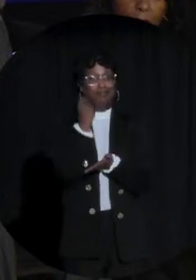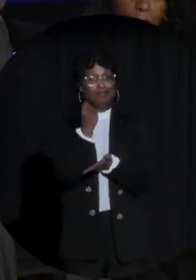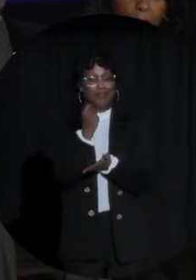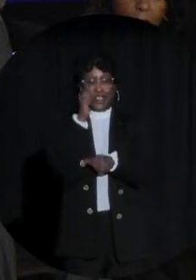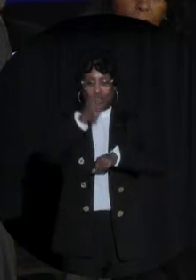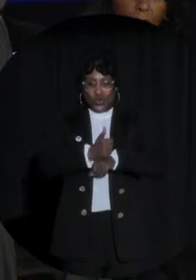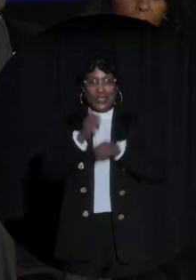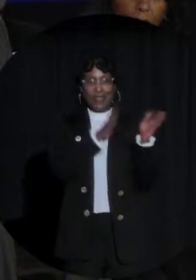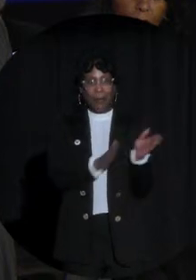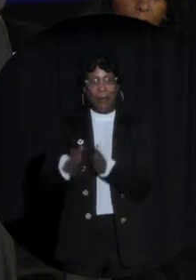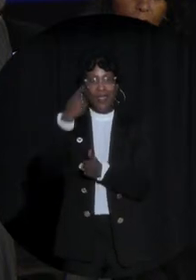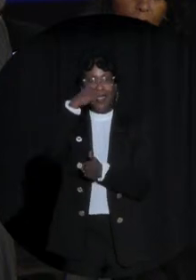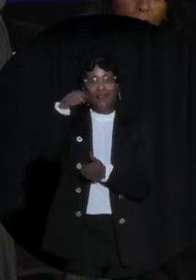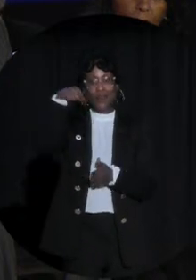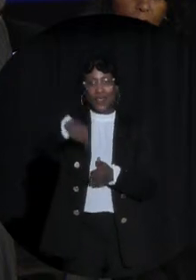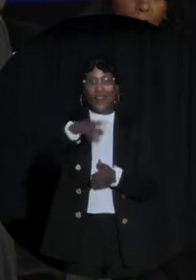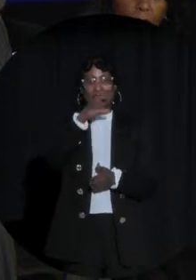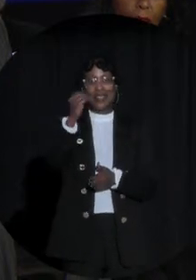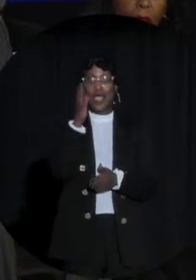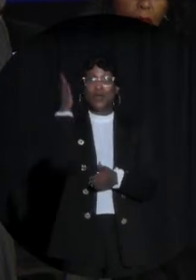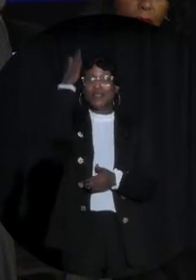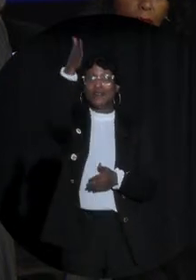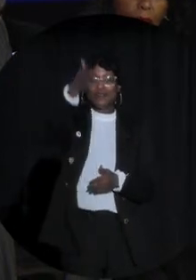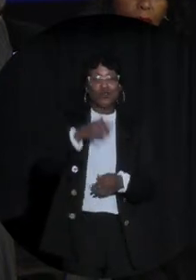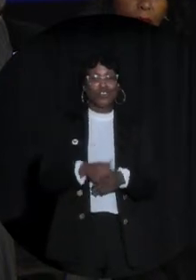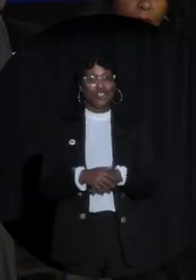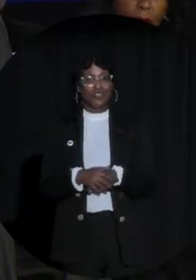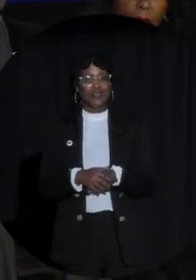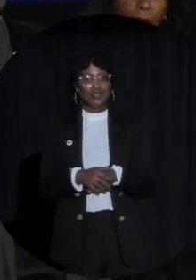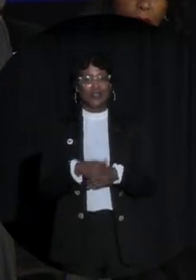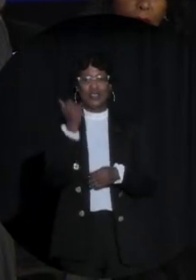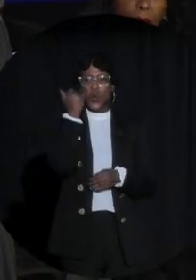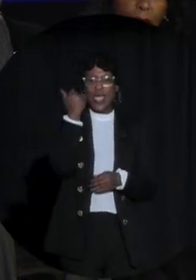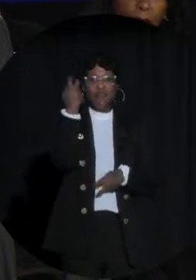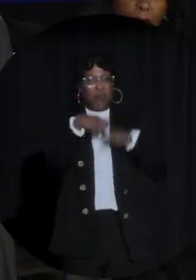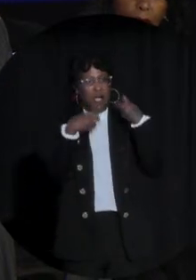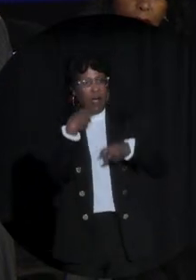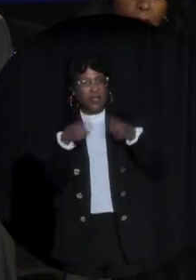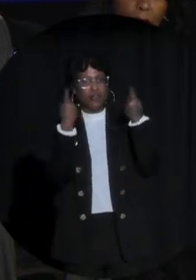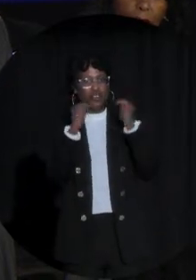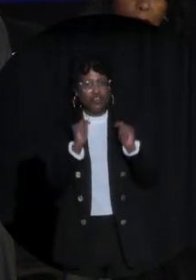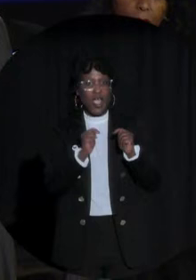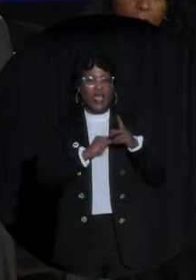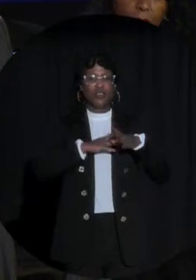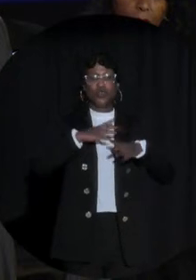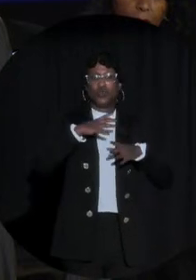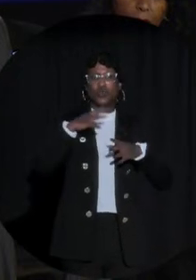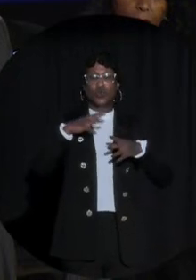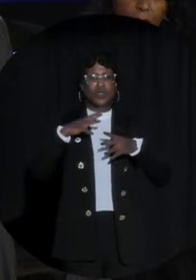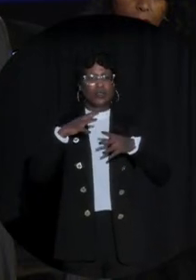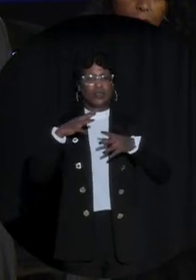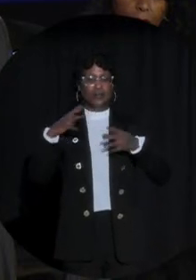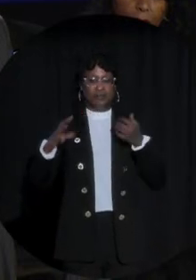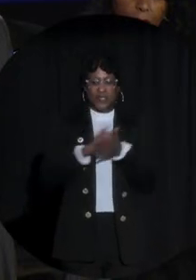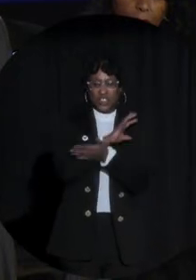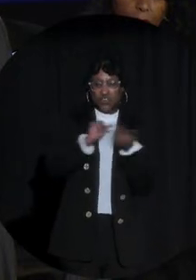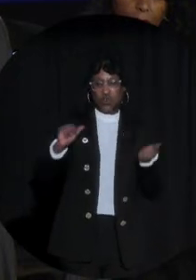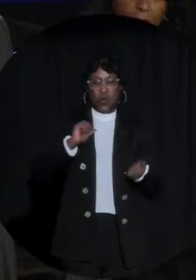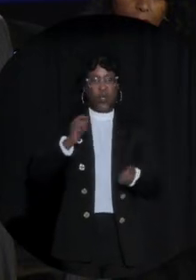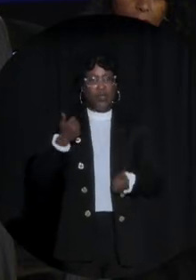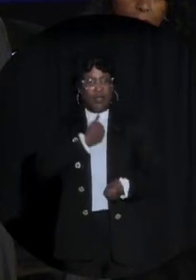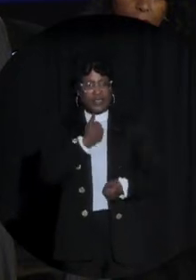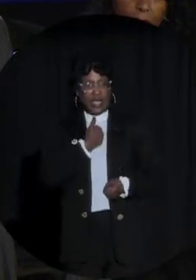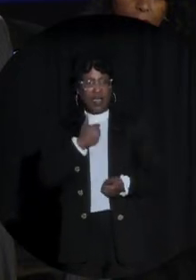future together. So when circumstances try to shatter our positive self-image, we'll keep going. When